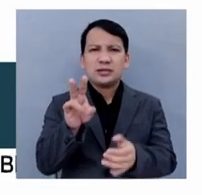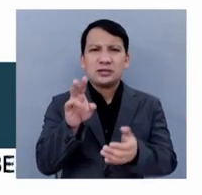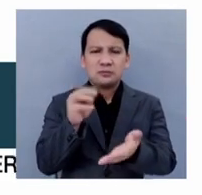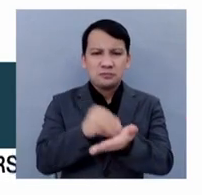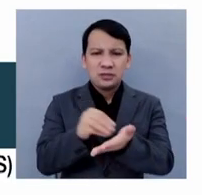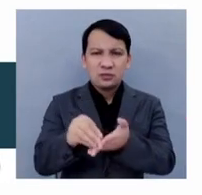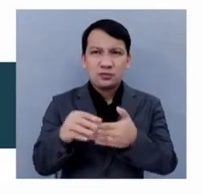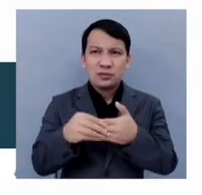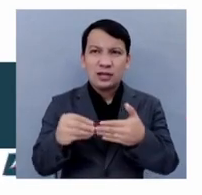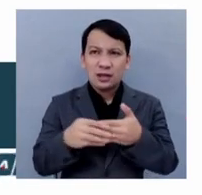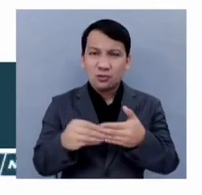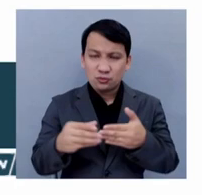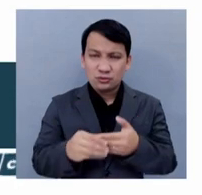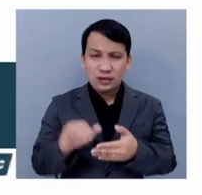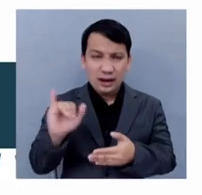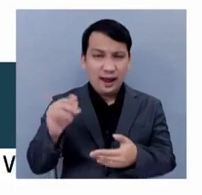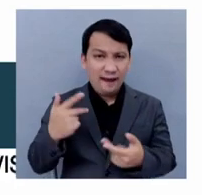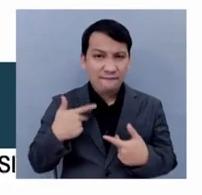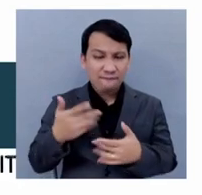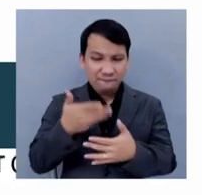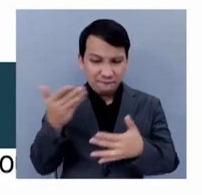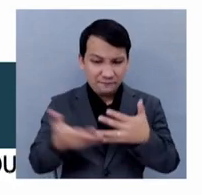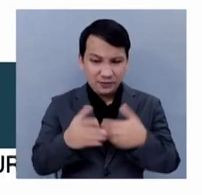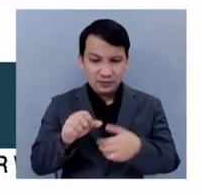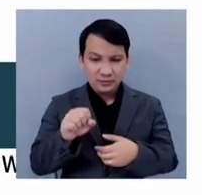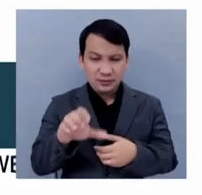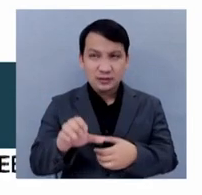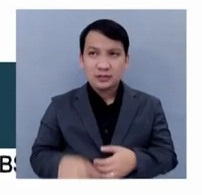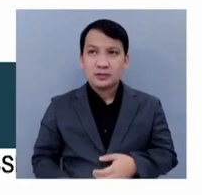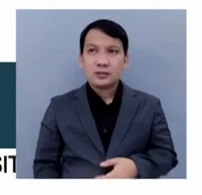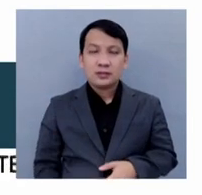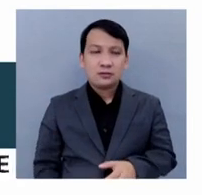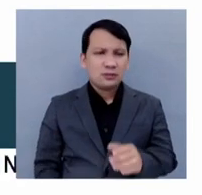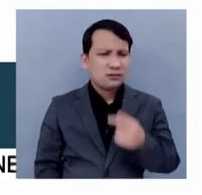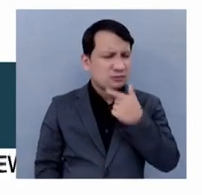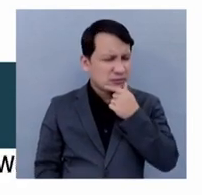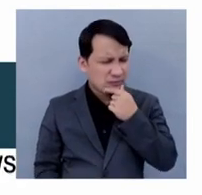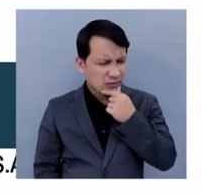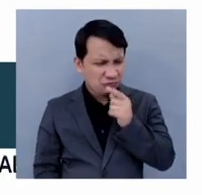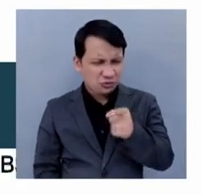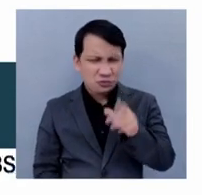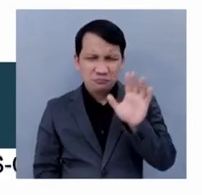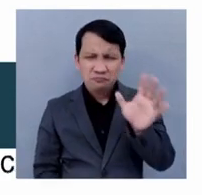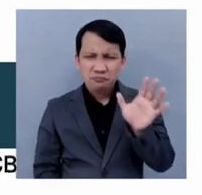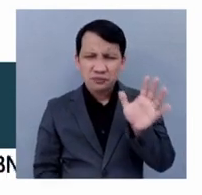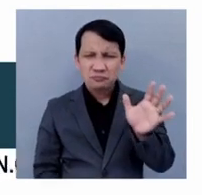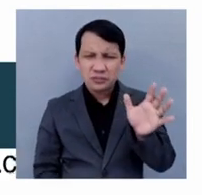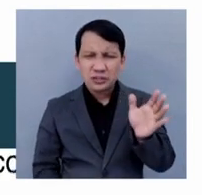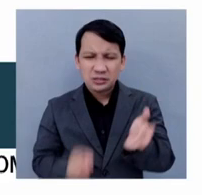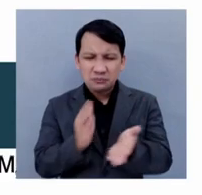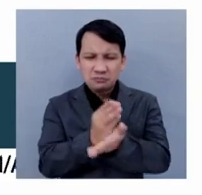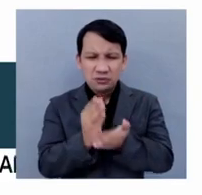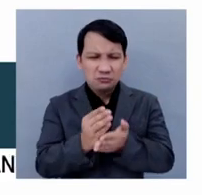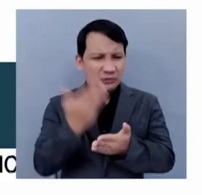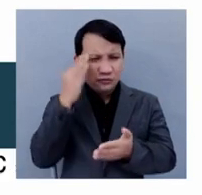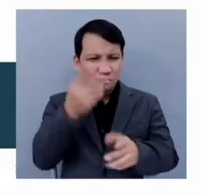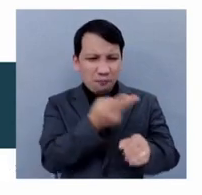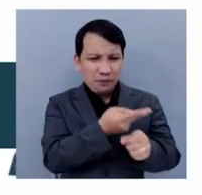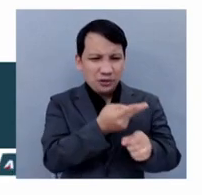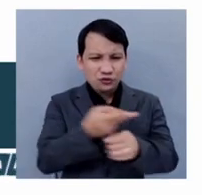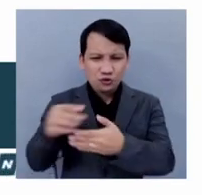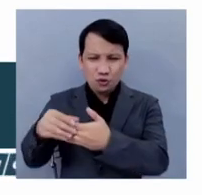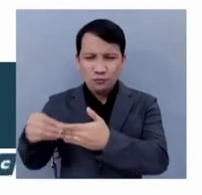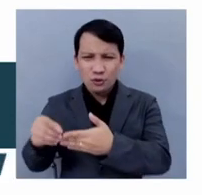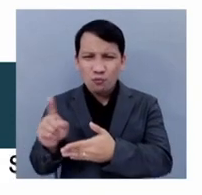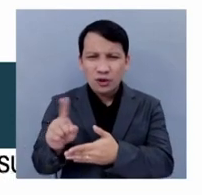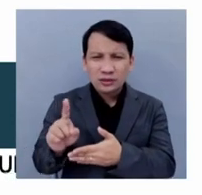still. And then 50 billion. I'm not sure if that's in pesos or in dollars. Is it $50